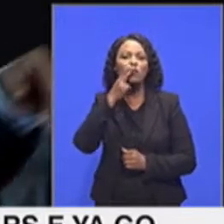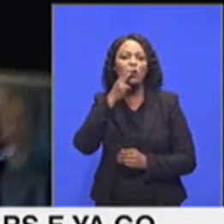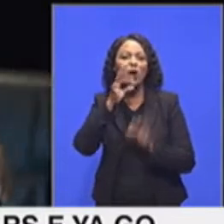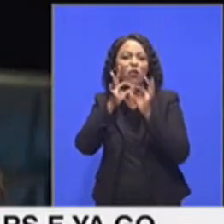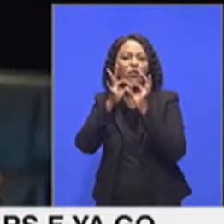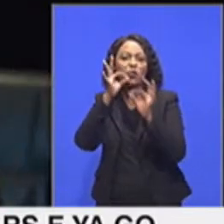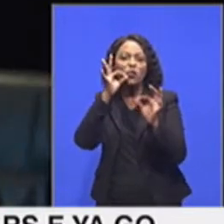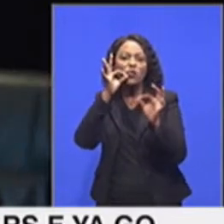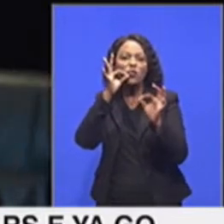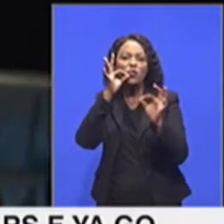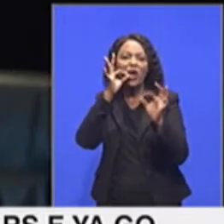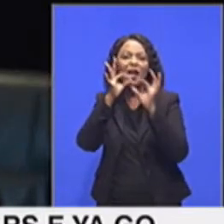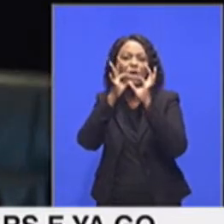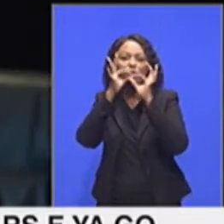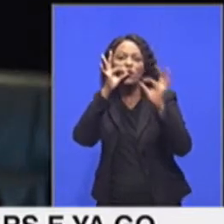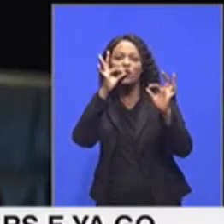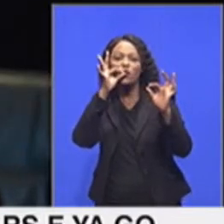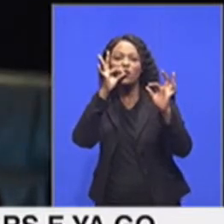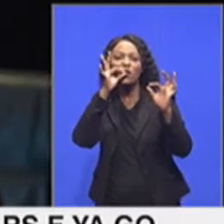Bakala this side,